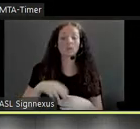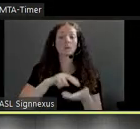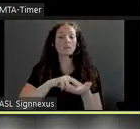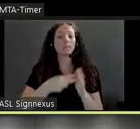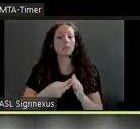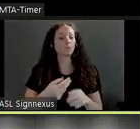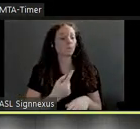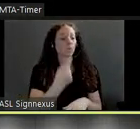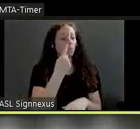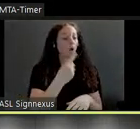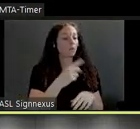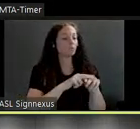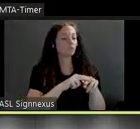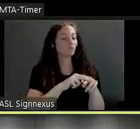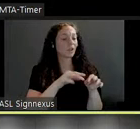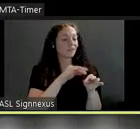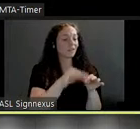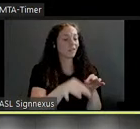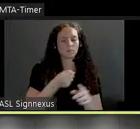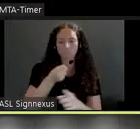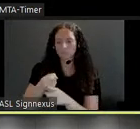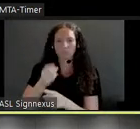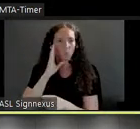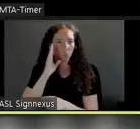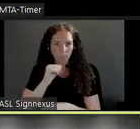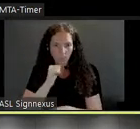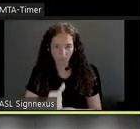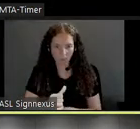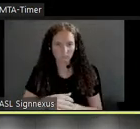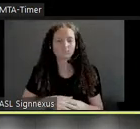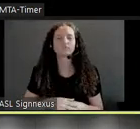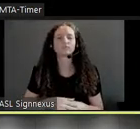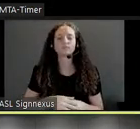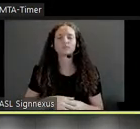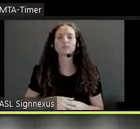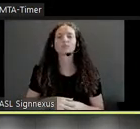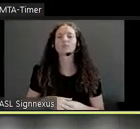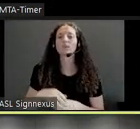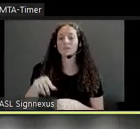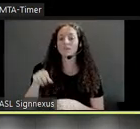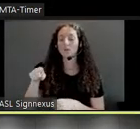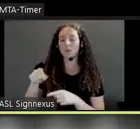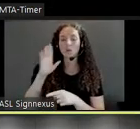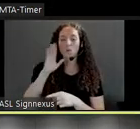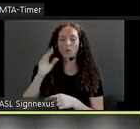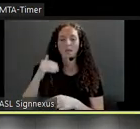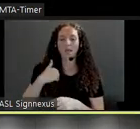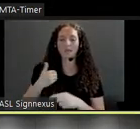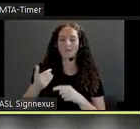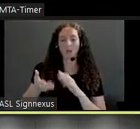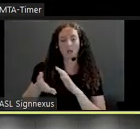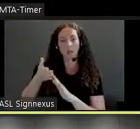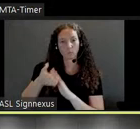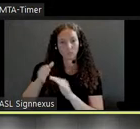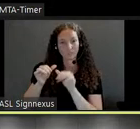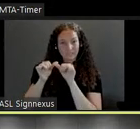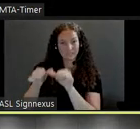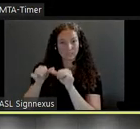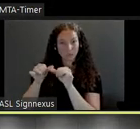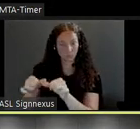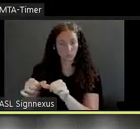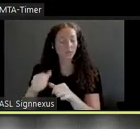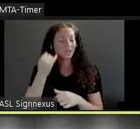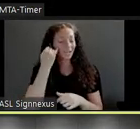railroad. Having robust service into a second Manhattan terminal allows for operations to continue in the event of any sort of disruption at